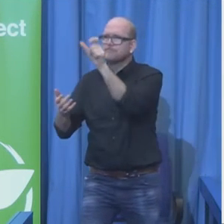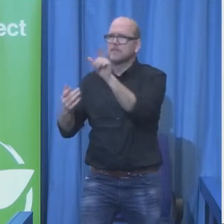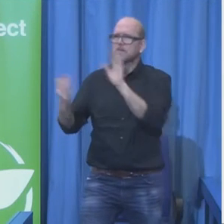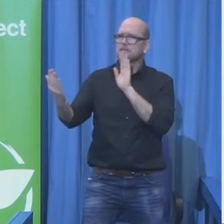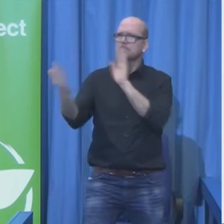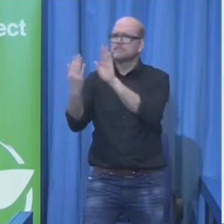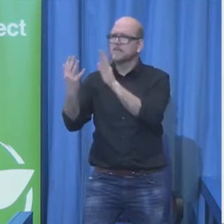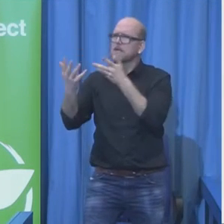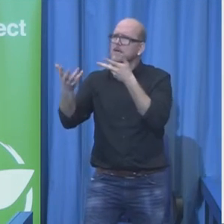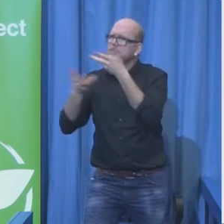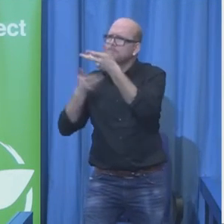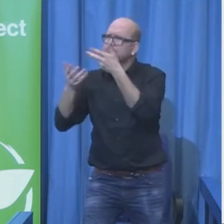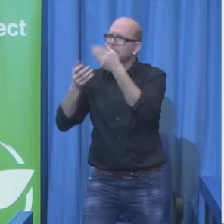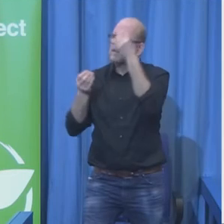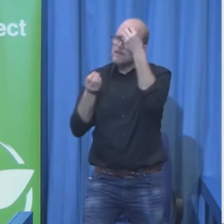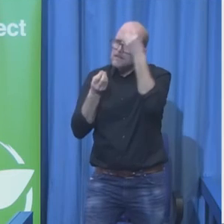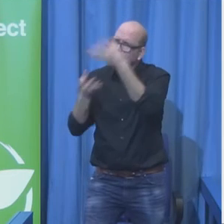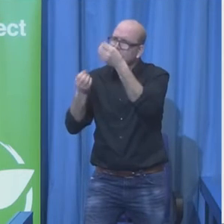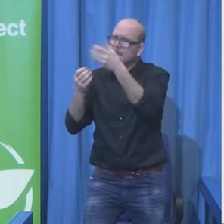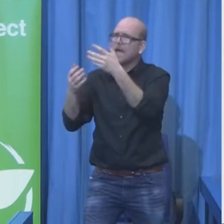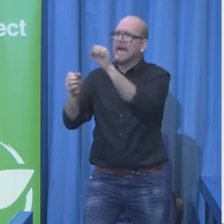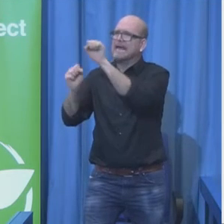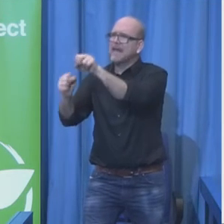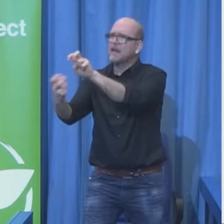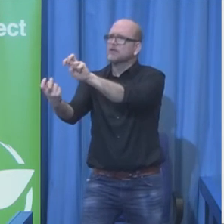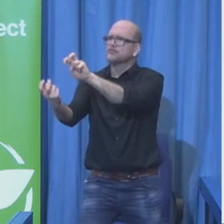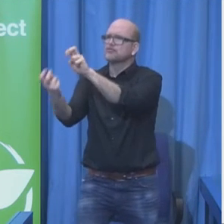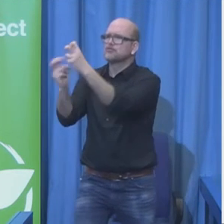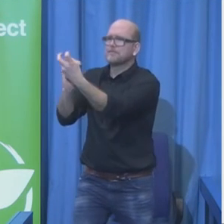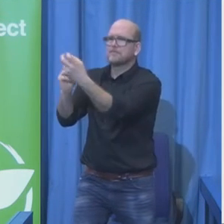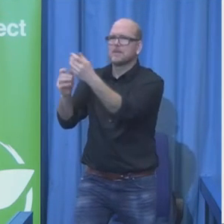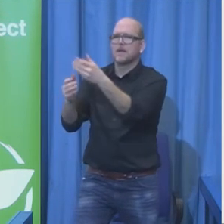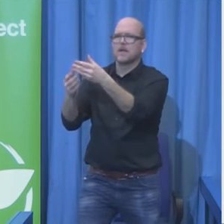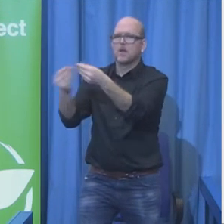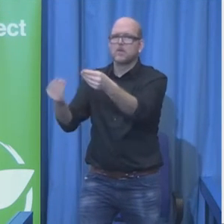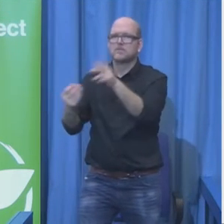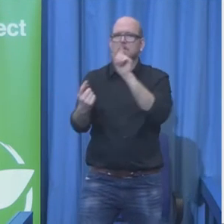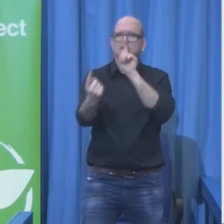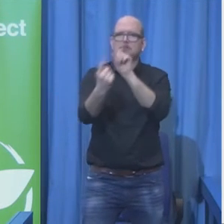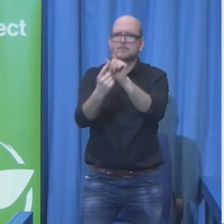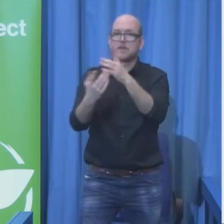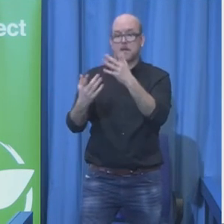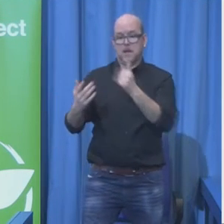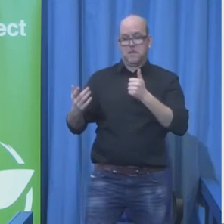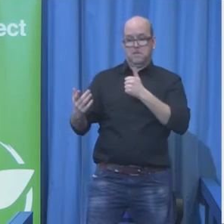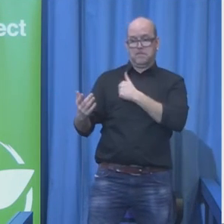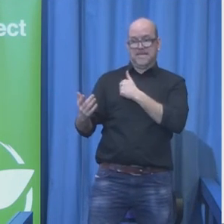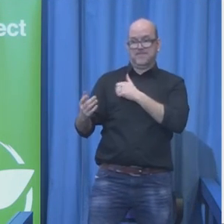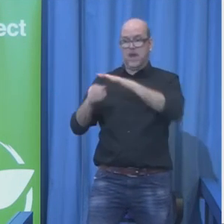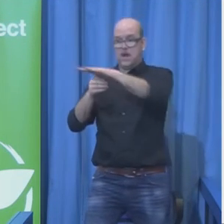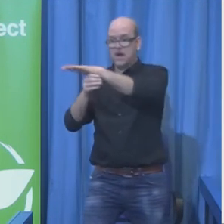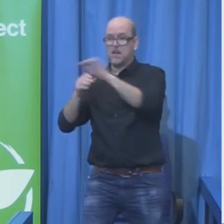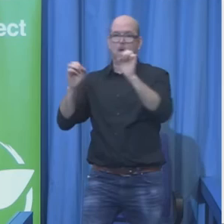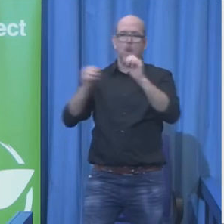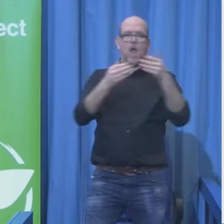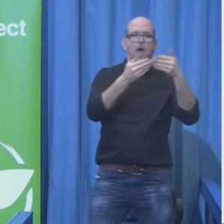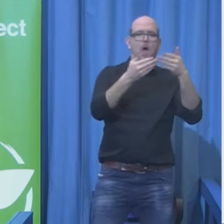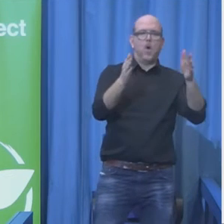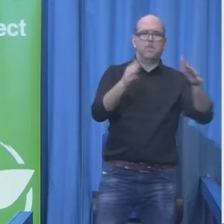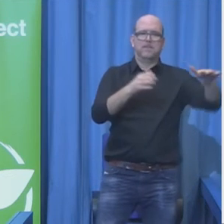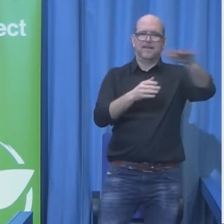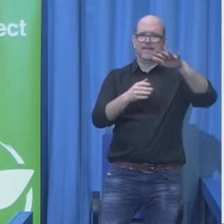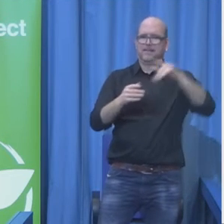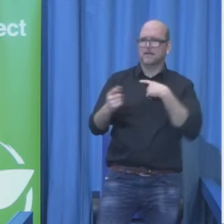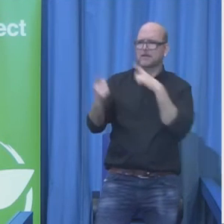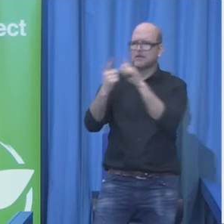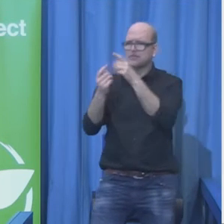both public and private sector. Thank you. Thank you, Eric. I will give time to answer, first